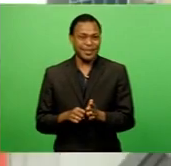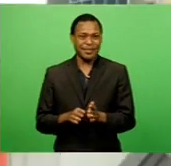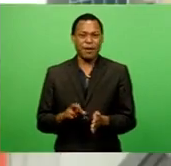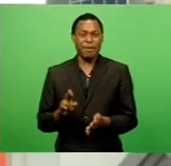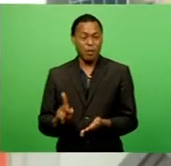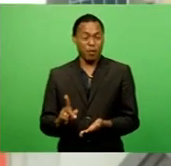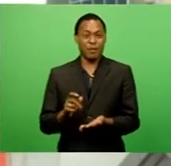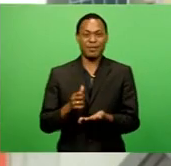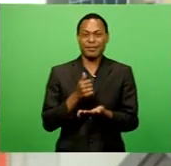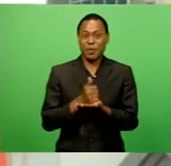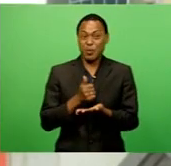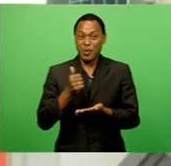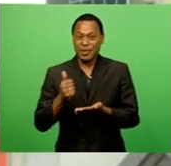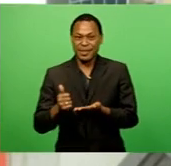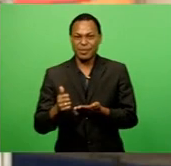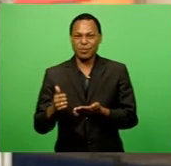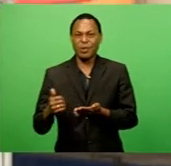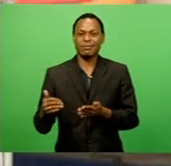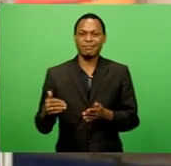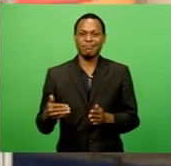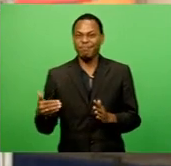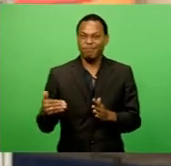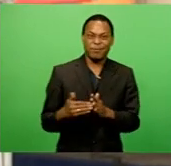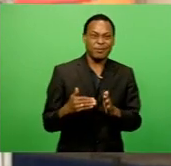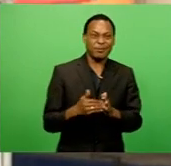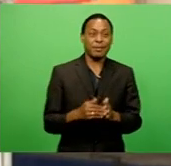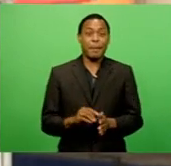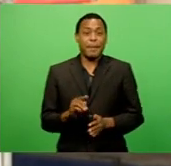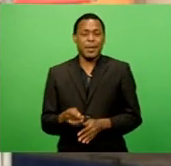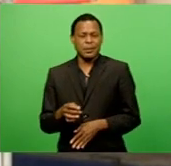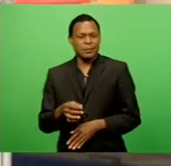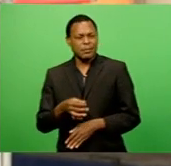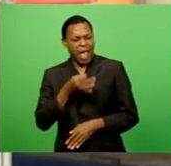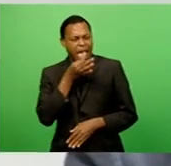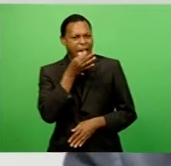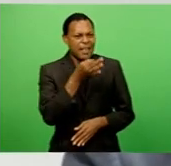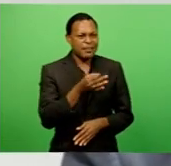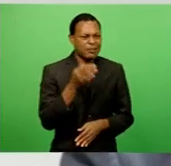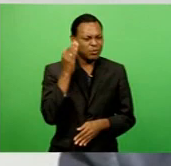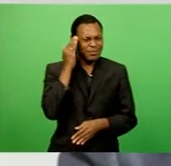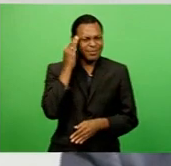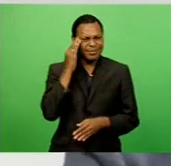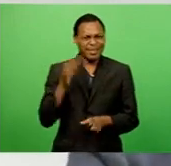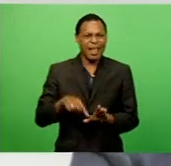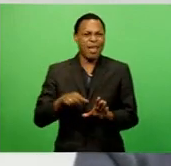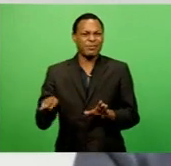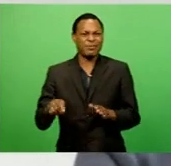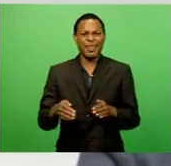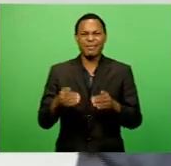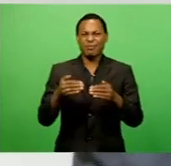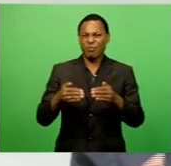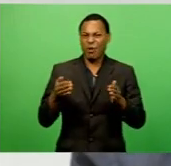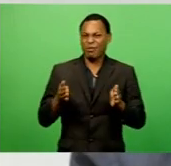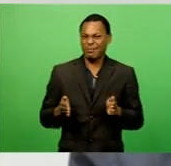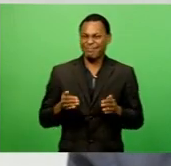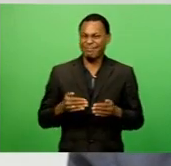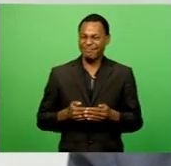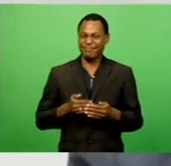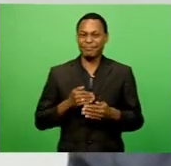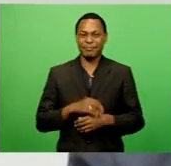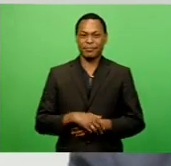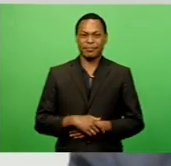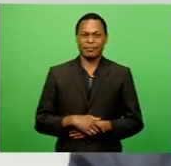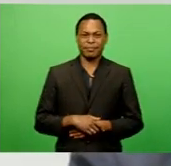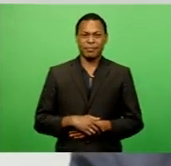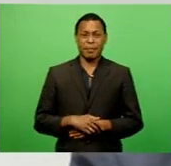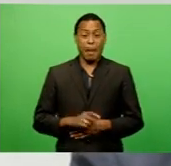a market-driven issue, but has urged landlords to think outside the box. To be able to, go in and start controlling